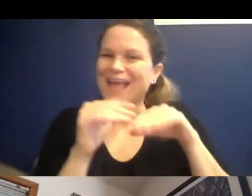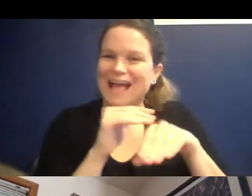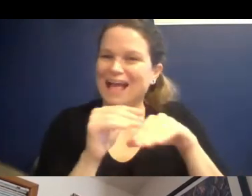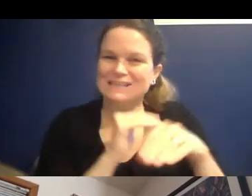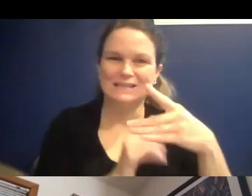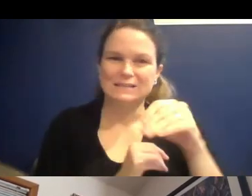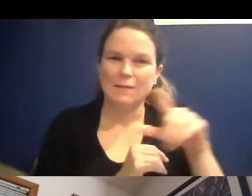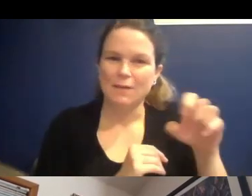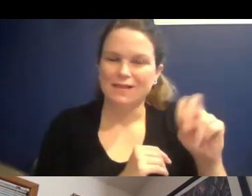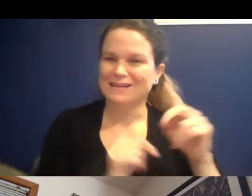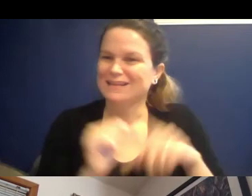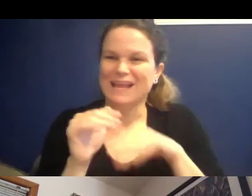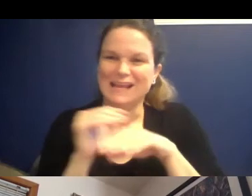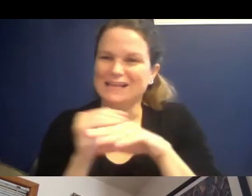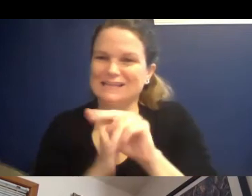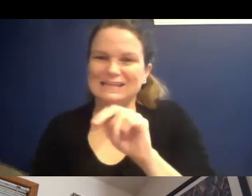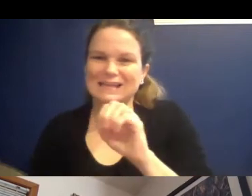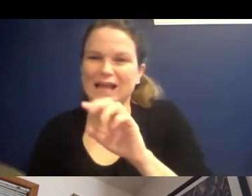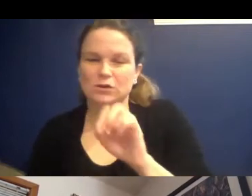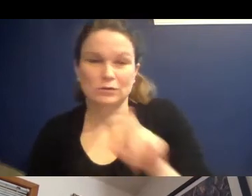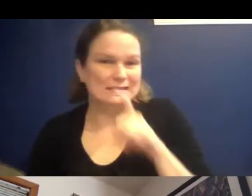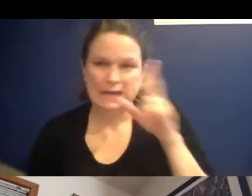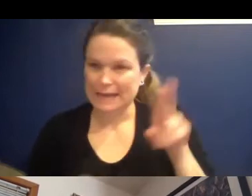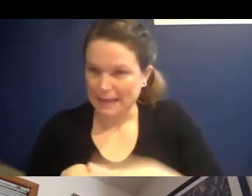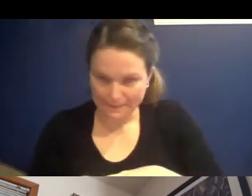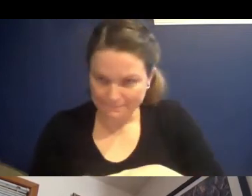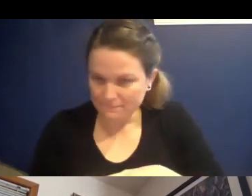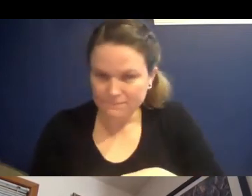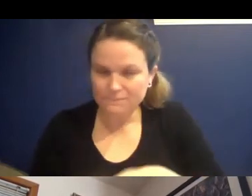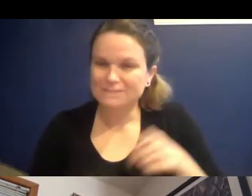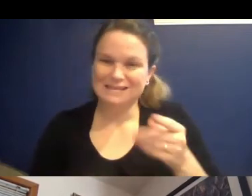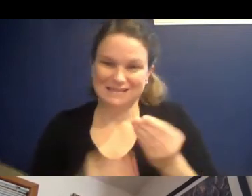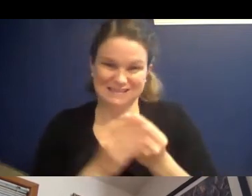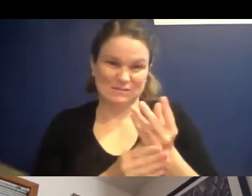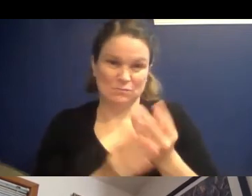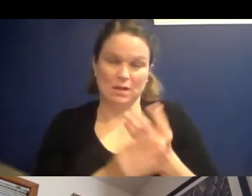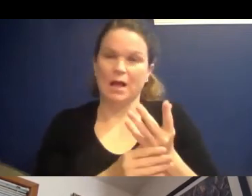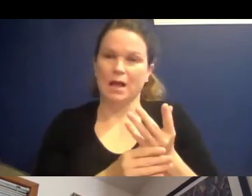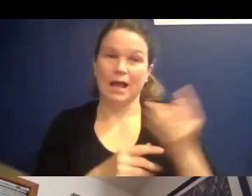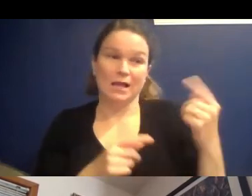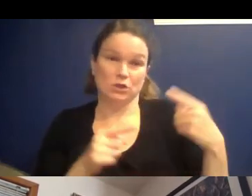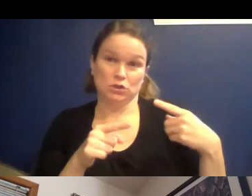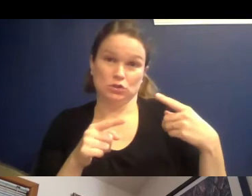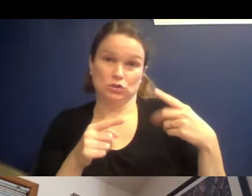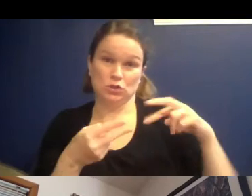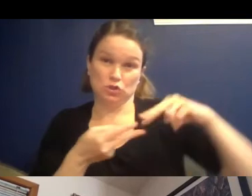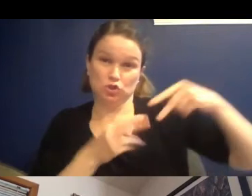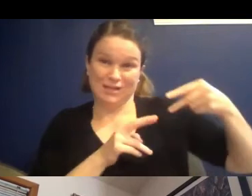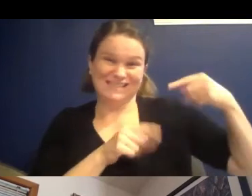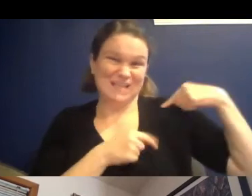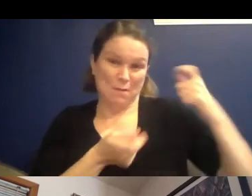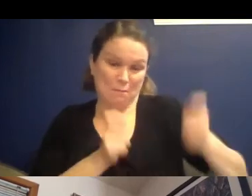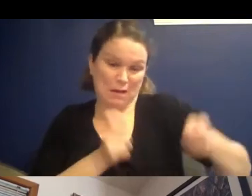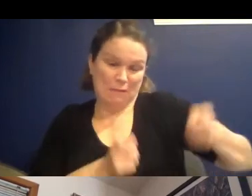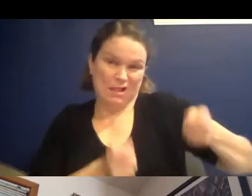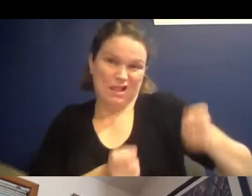nectar. So this is not a native plant, and this is a plant whose genes have been manipulated, and